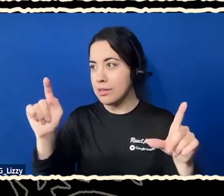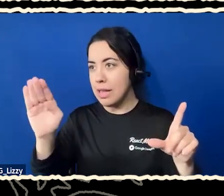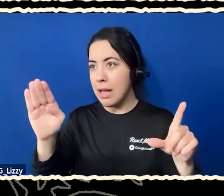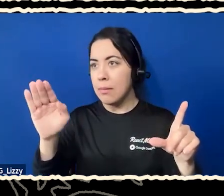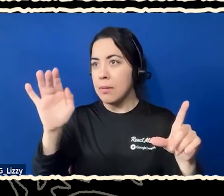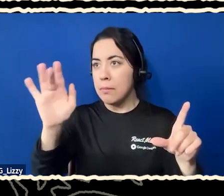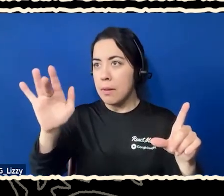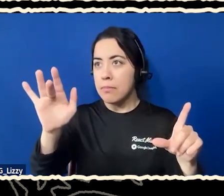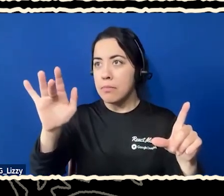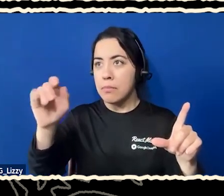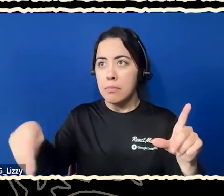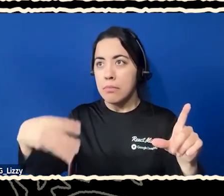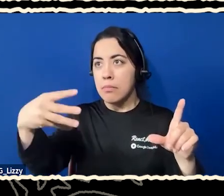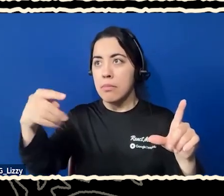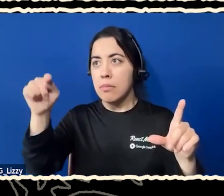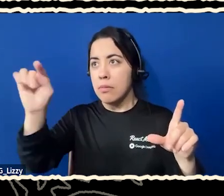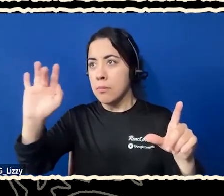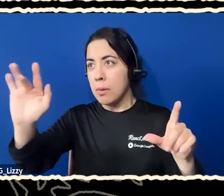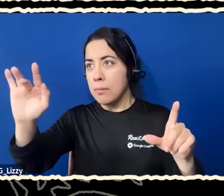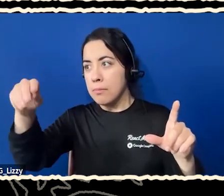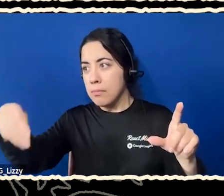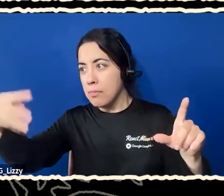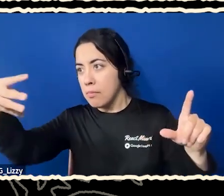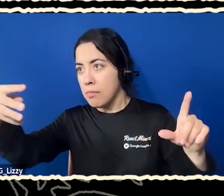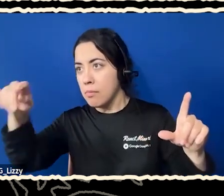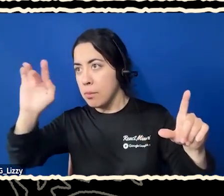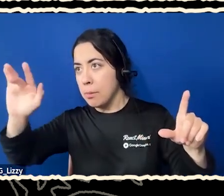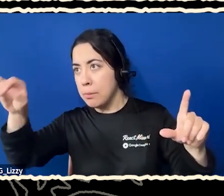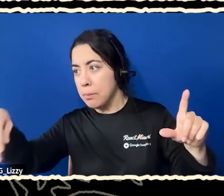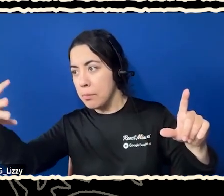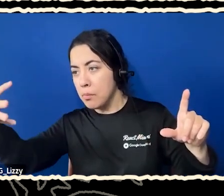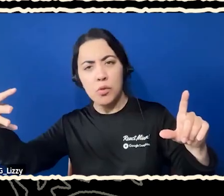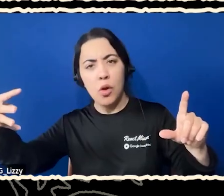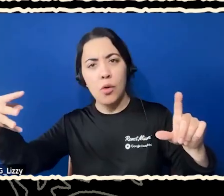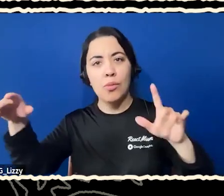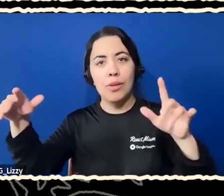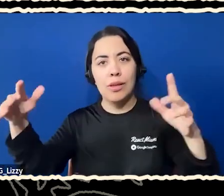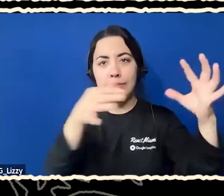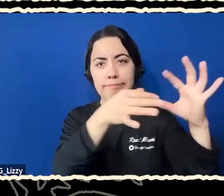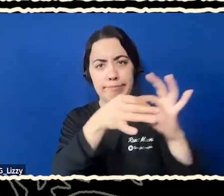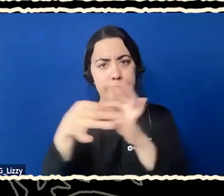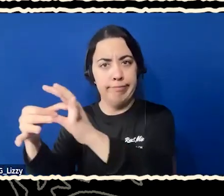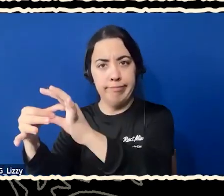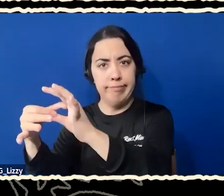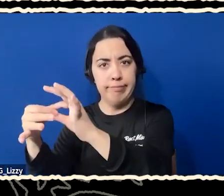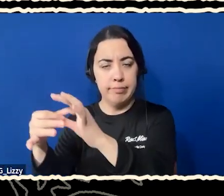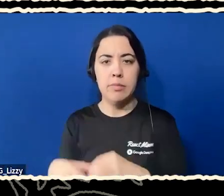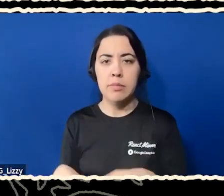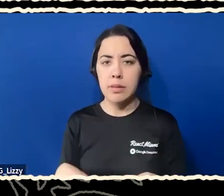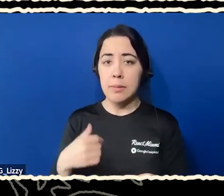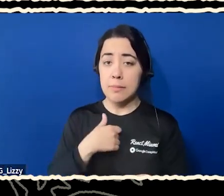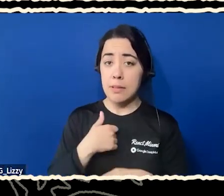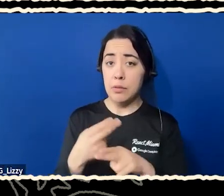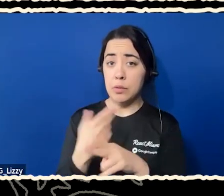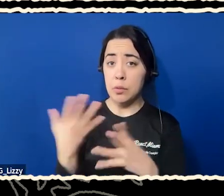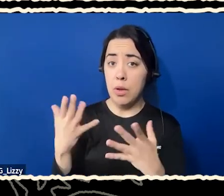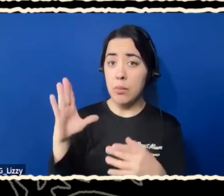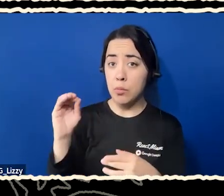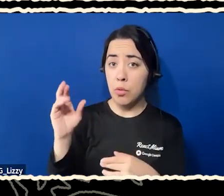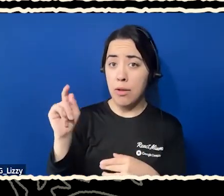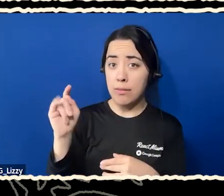changes. And I'm using broadcast channel to do that. So code is very basic and